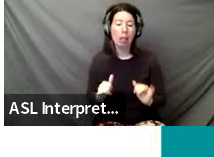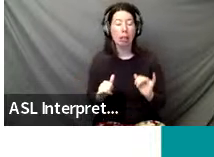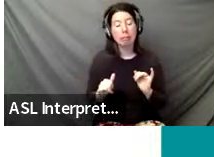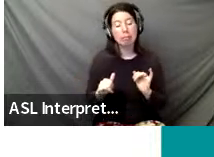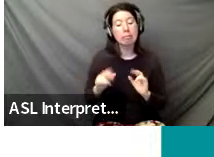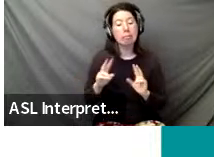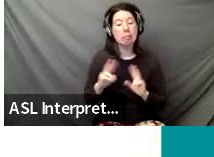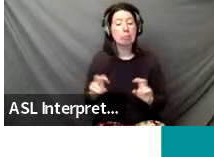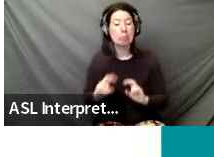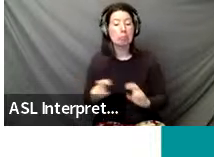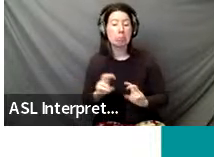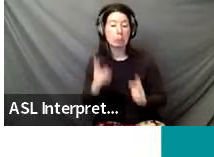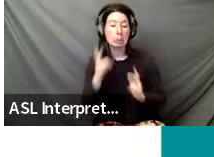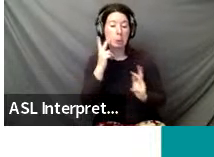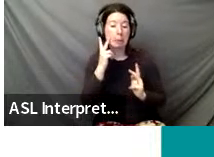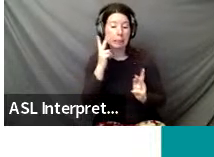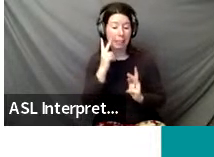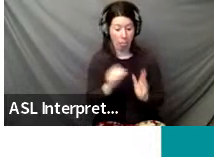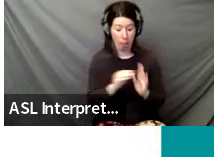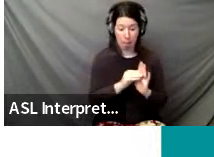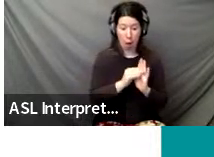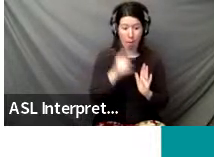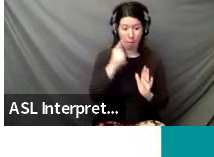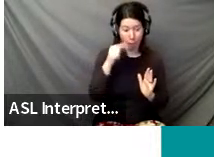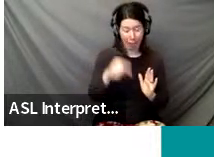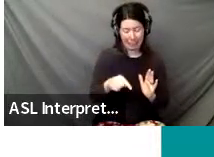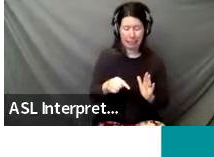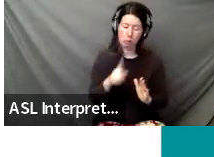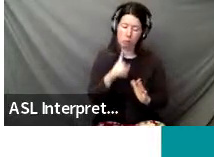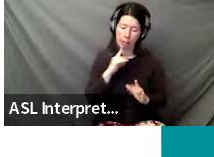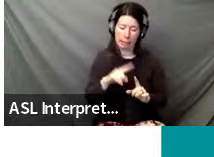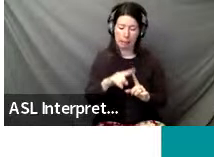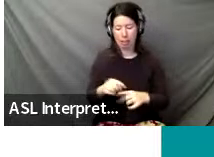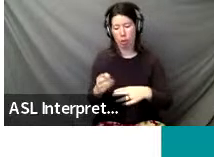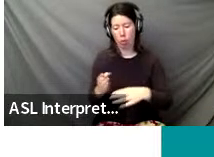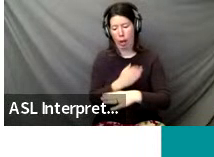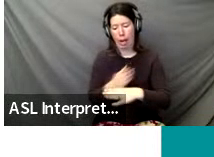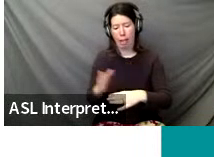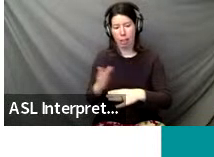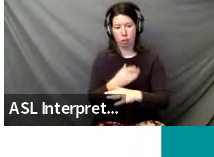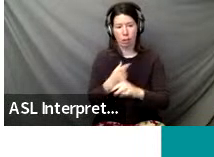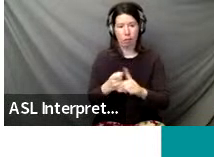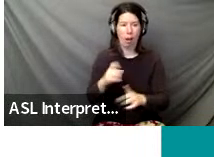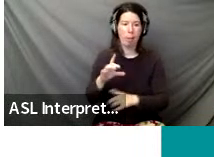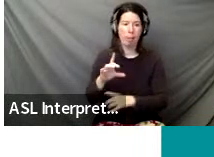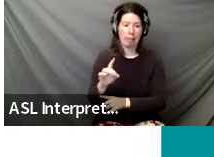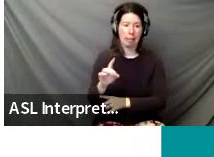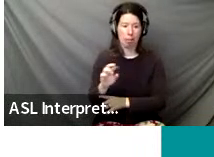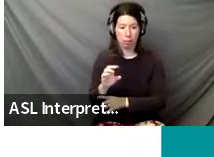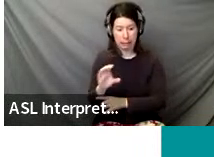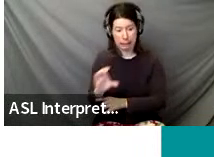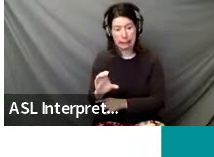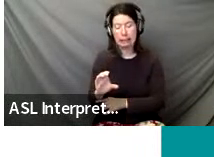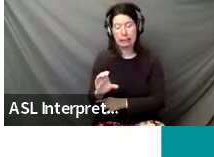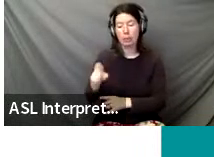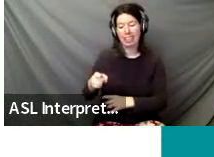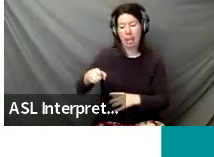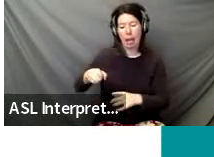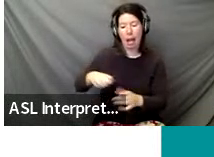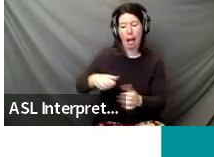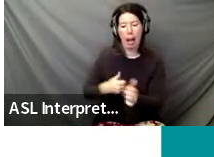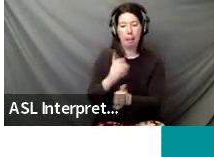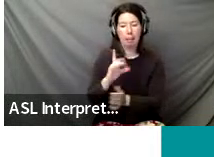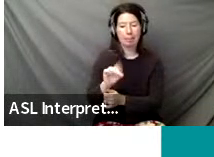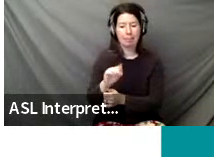our DEIS. This range is still somewhat based on CRC, so we want to do updated modeling. What does that modeling look like now?